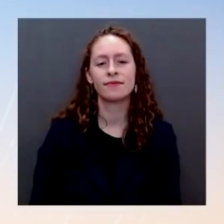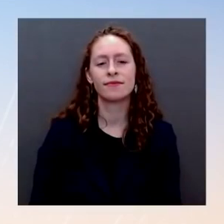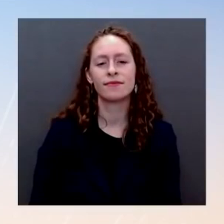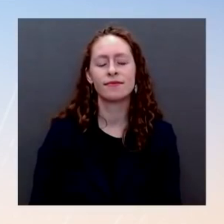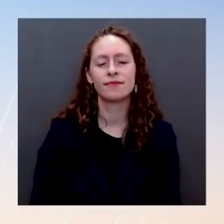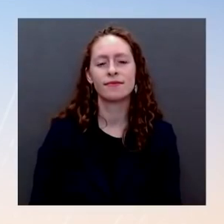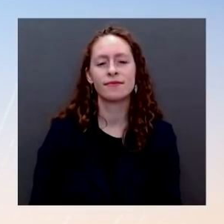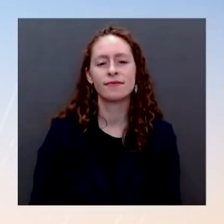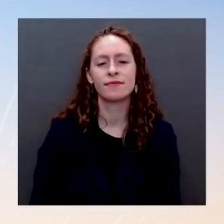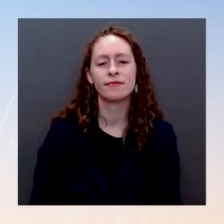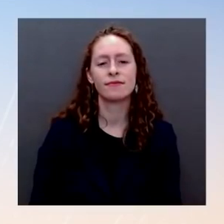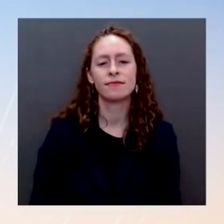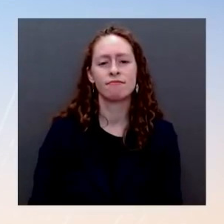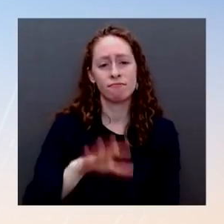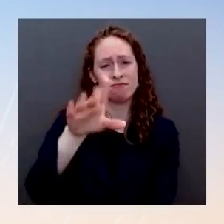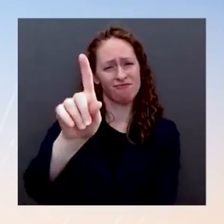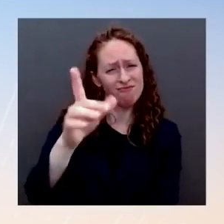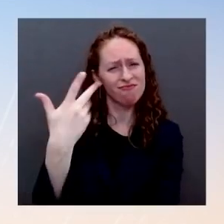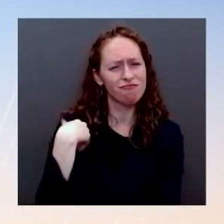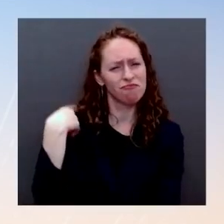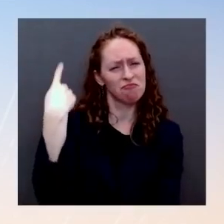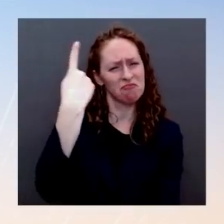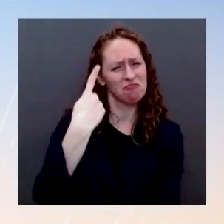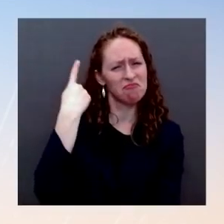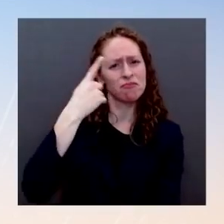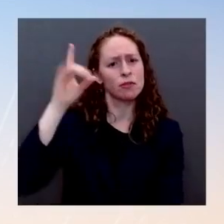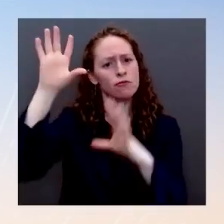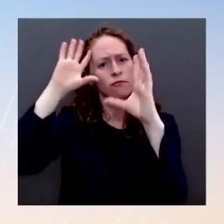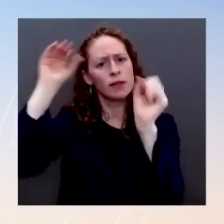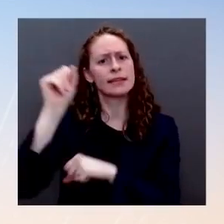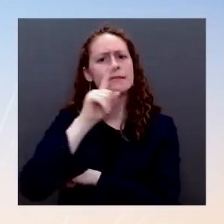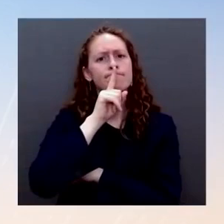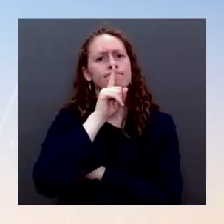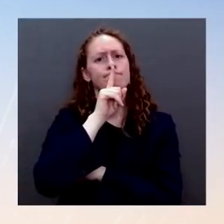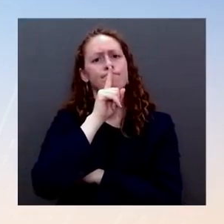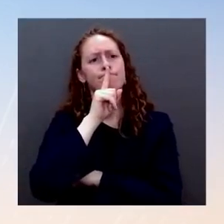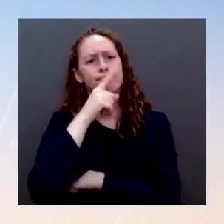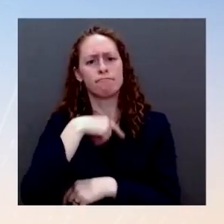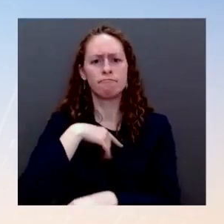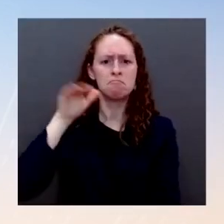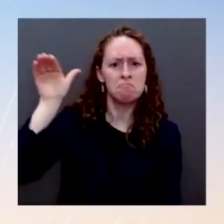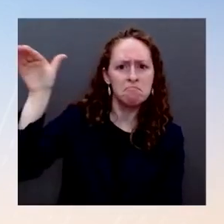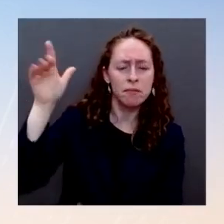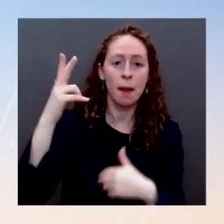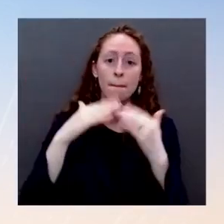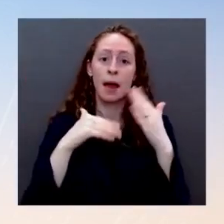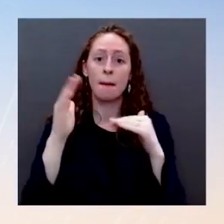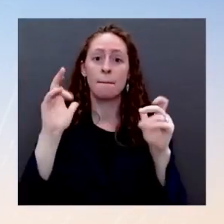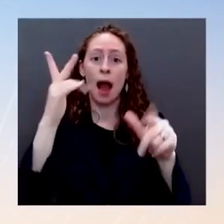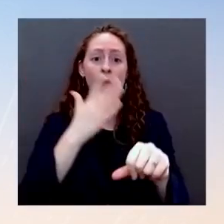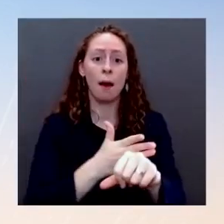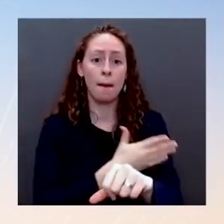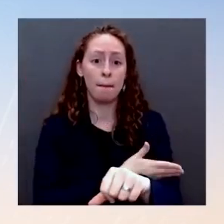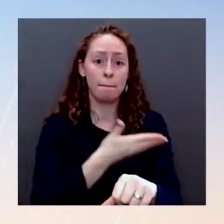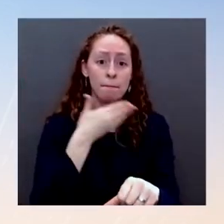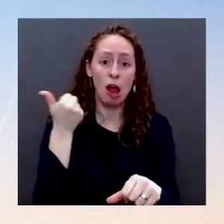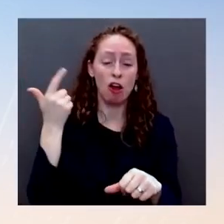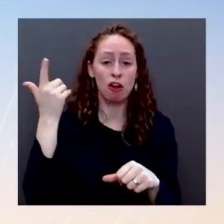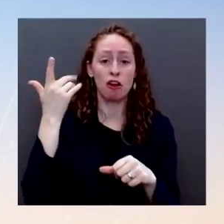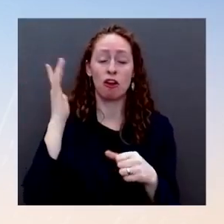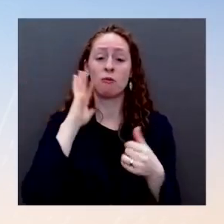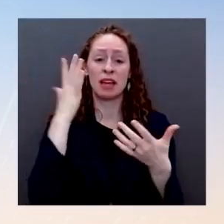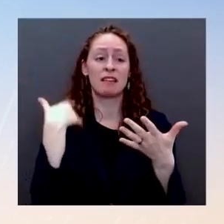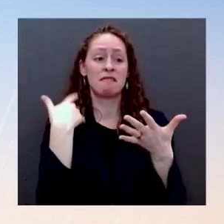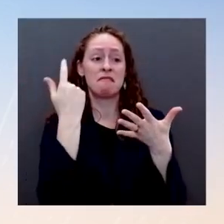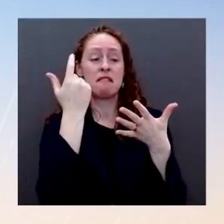child tax credit in it, or with only employed people qualifying for the child tax credit, which is what